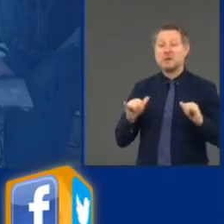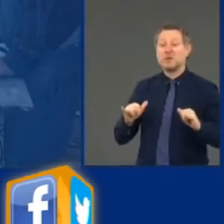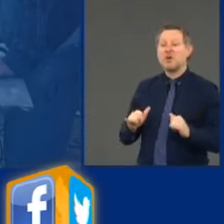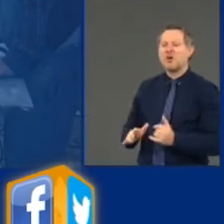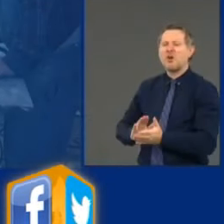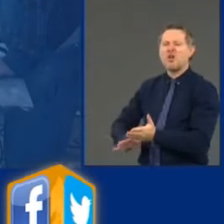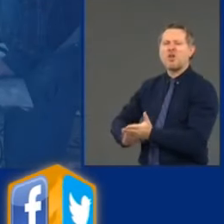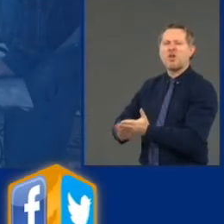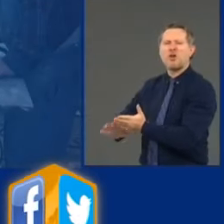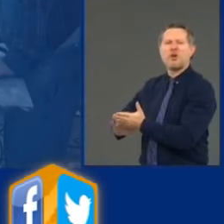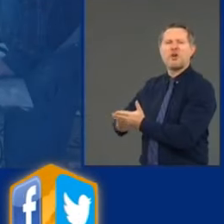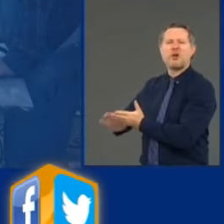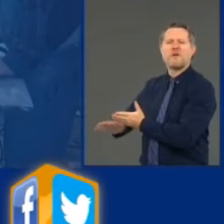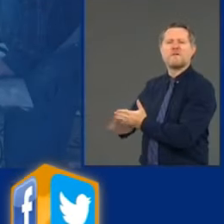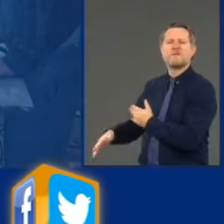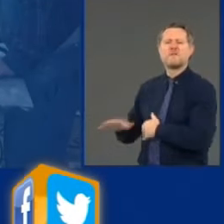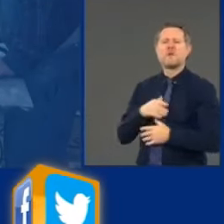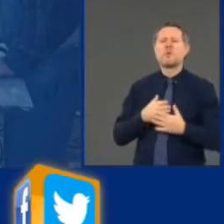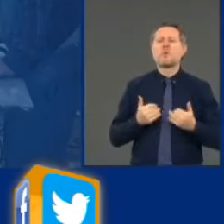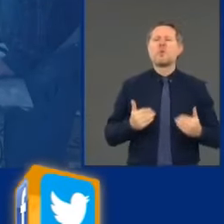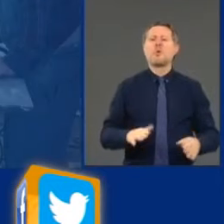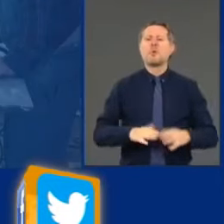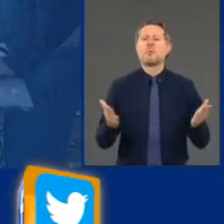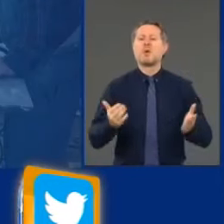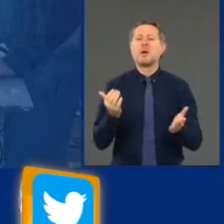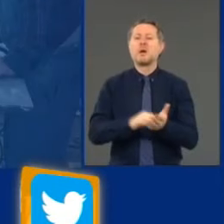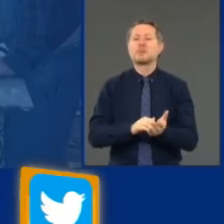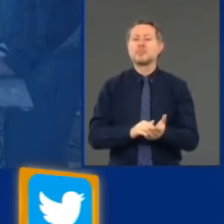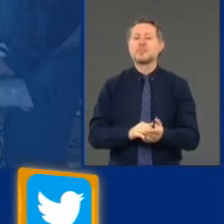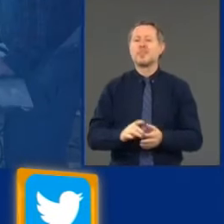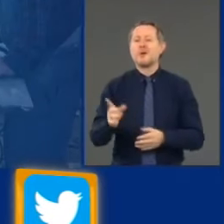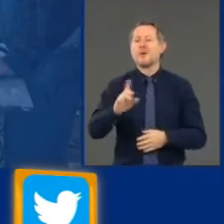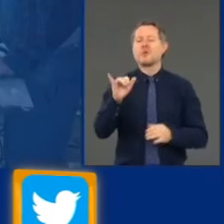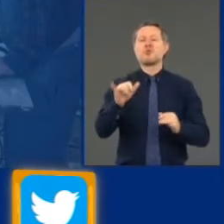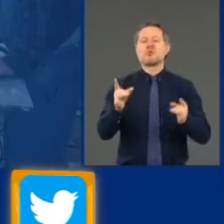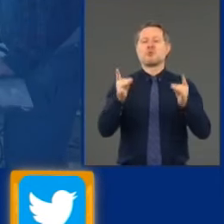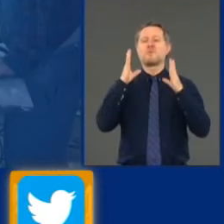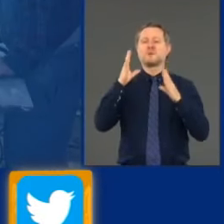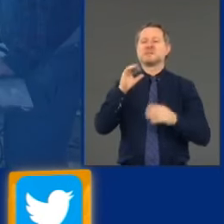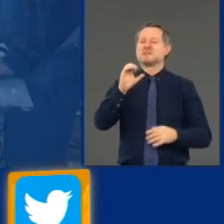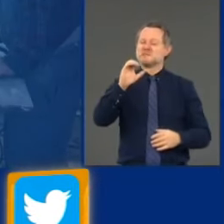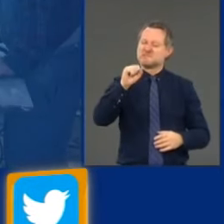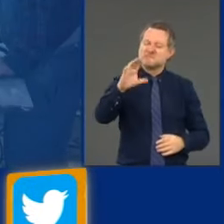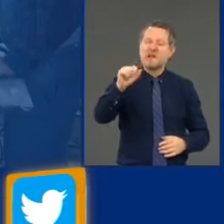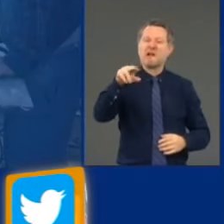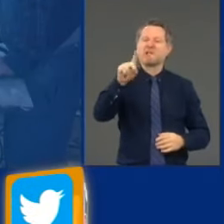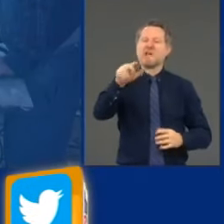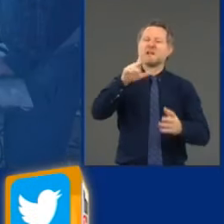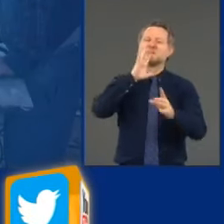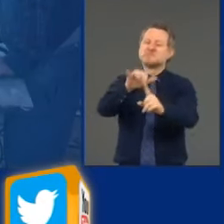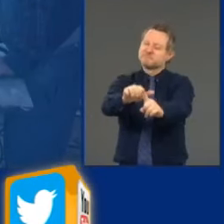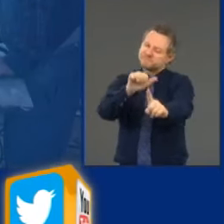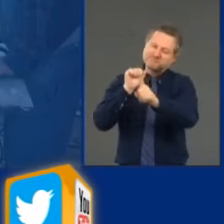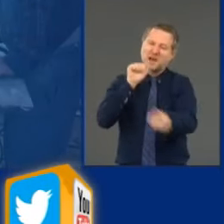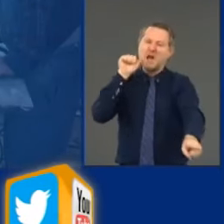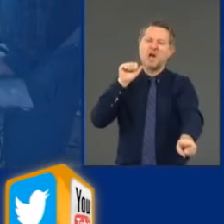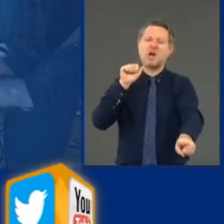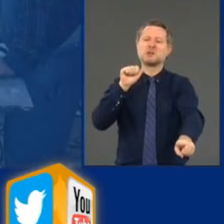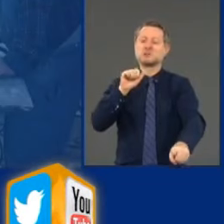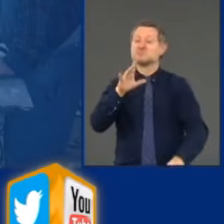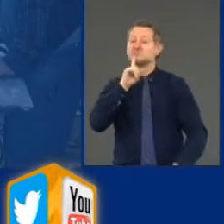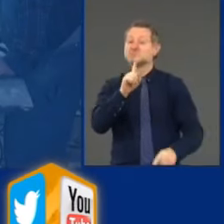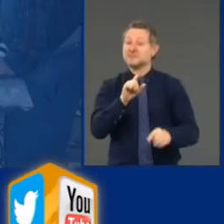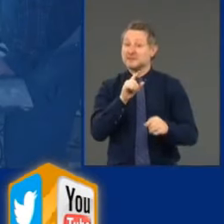reopened. It would be such a scandal and a fraud if these corporations were allowed to receive government